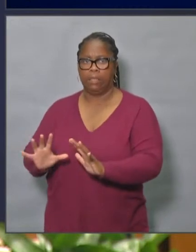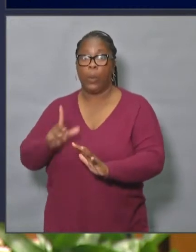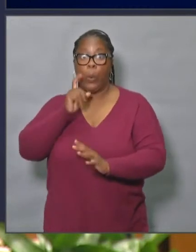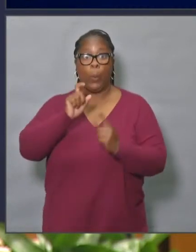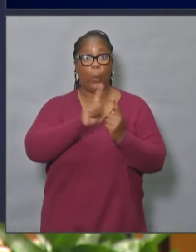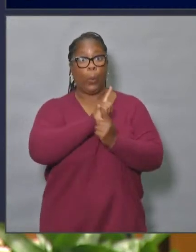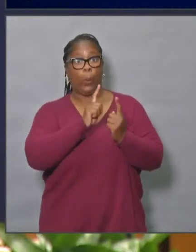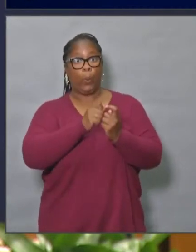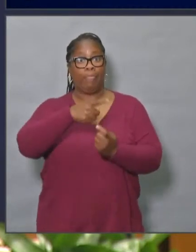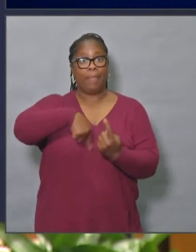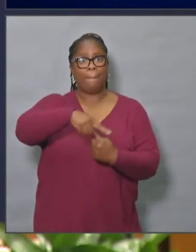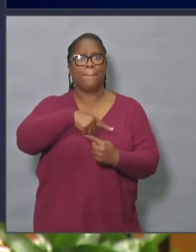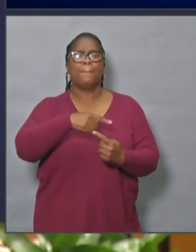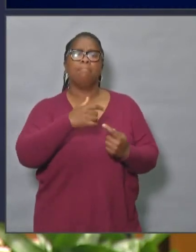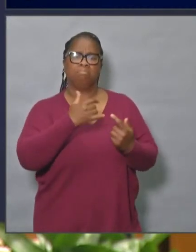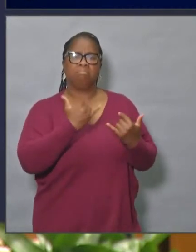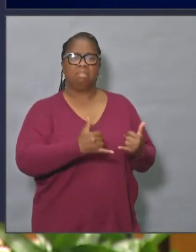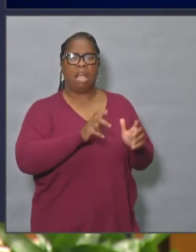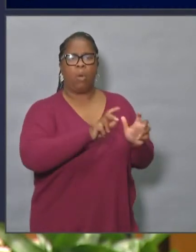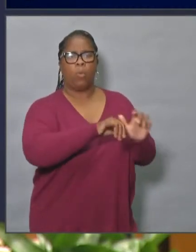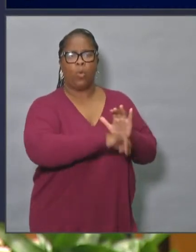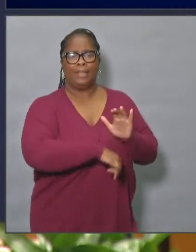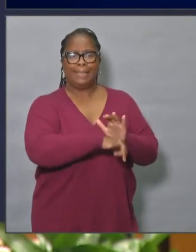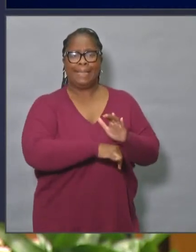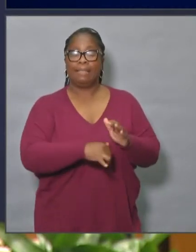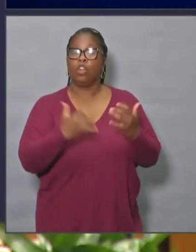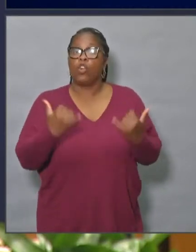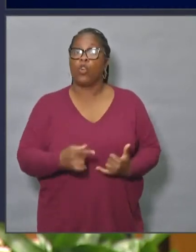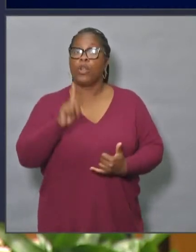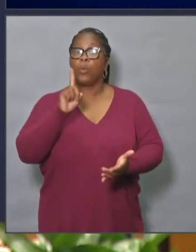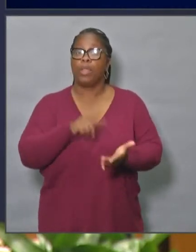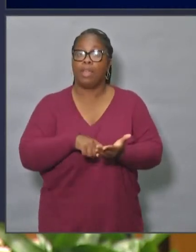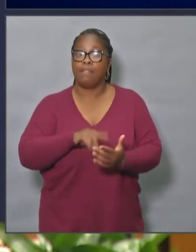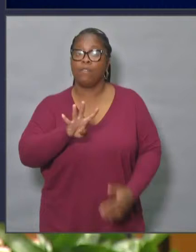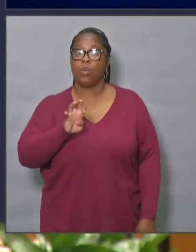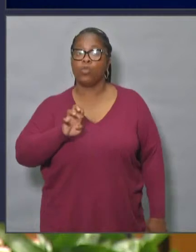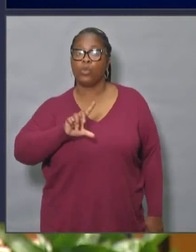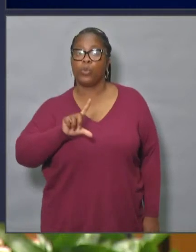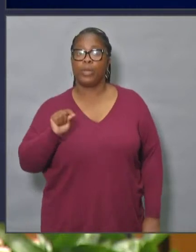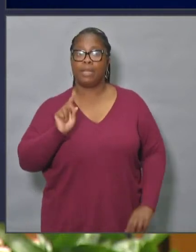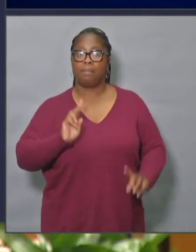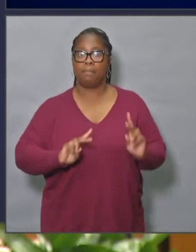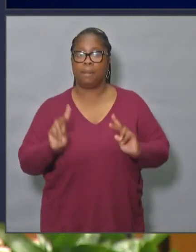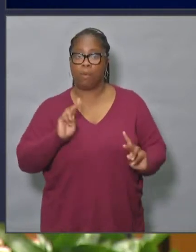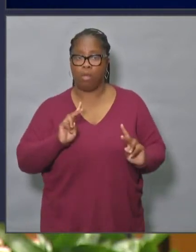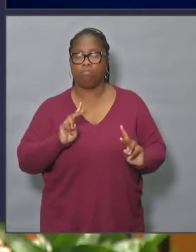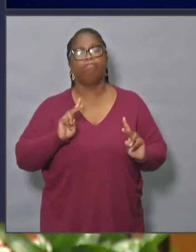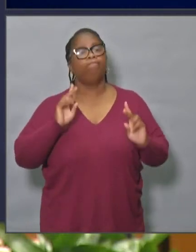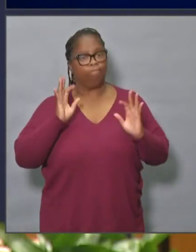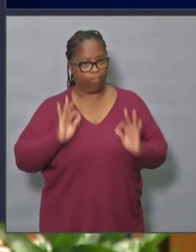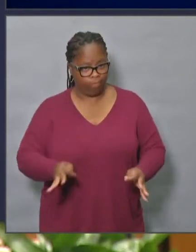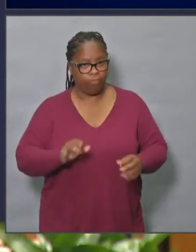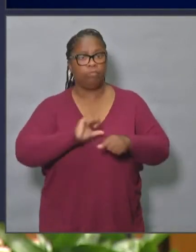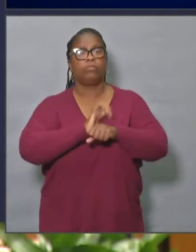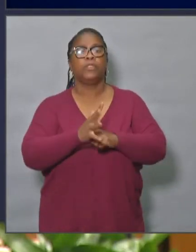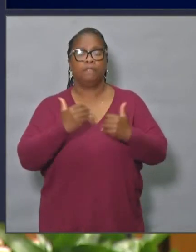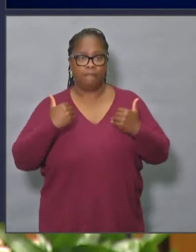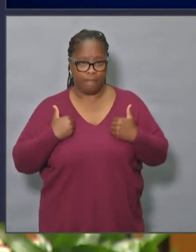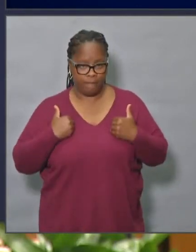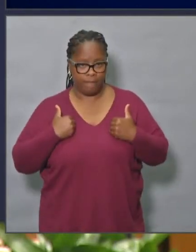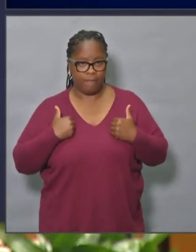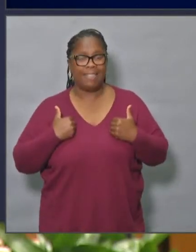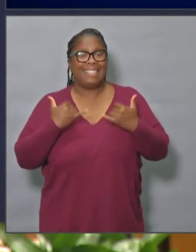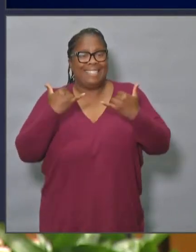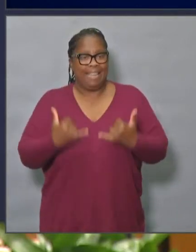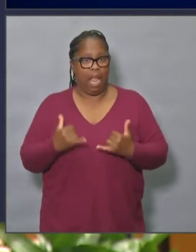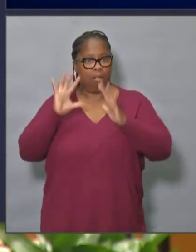quarantined. There are currently 1,420 people who have a confirmed case of COVID-19 and